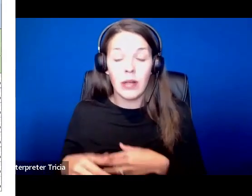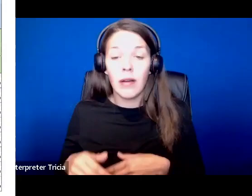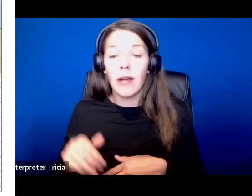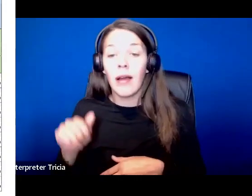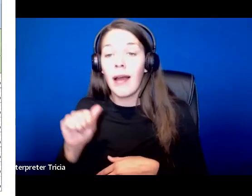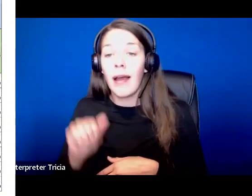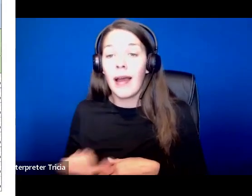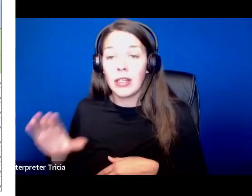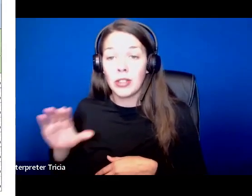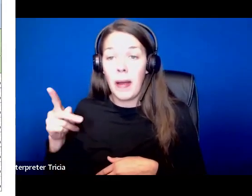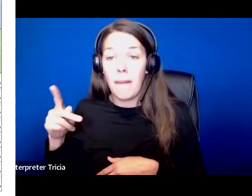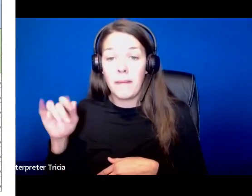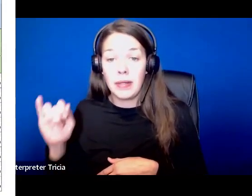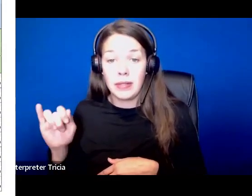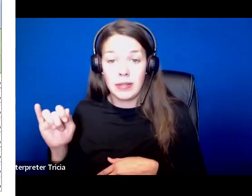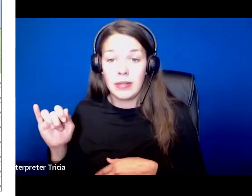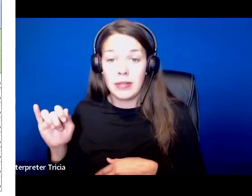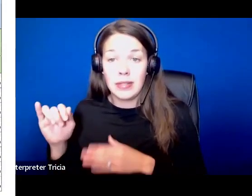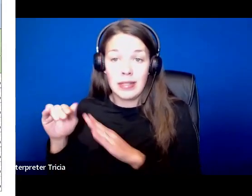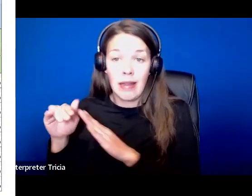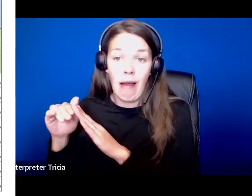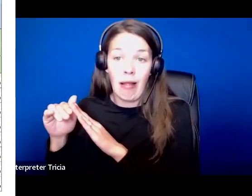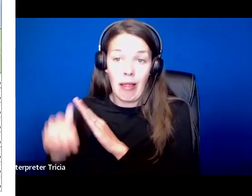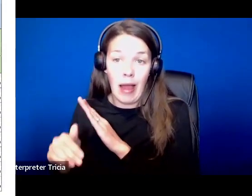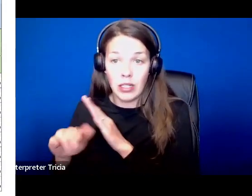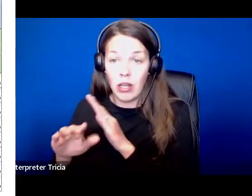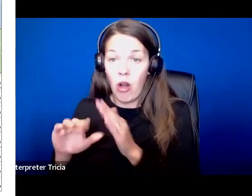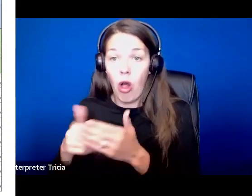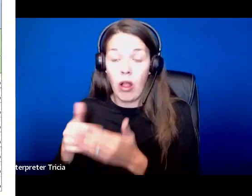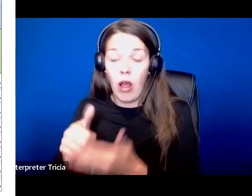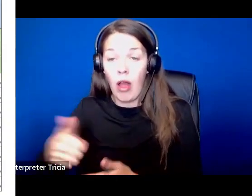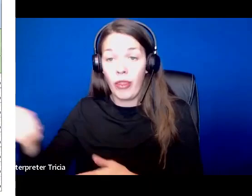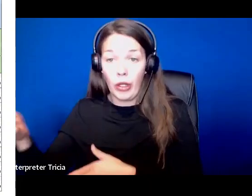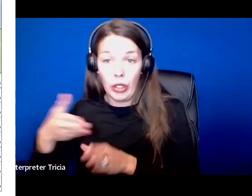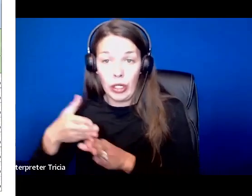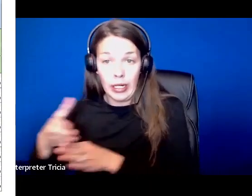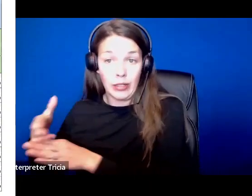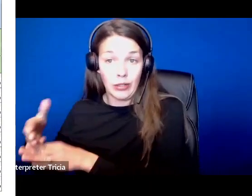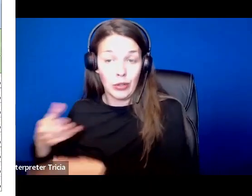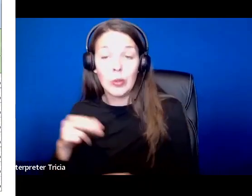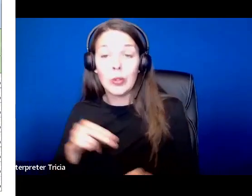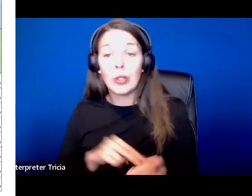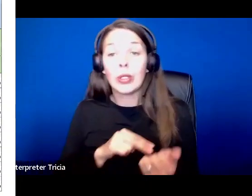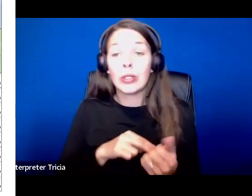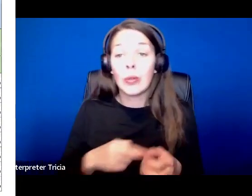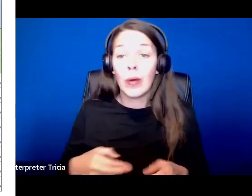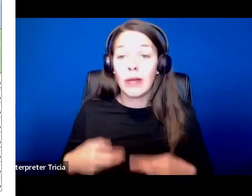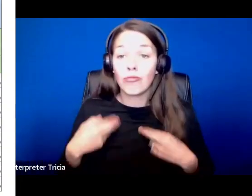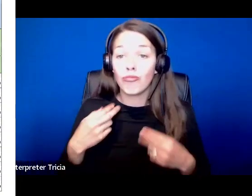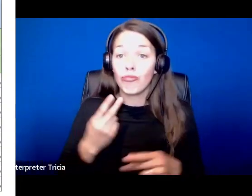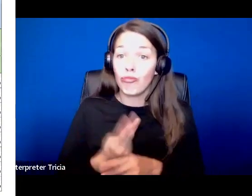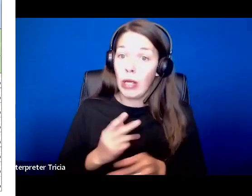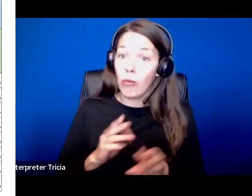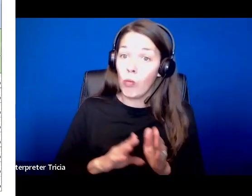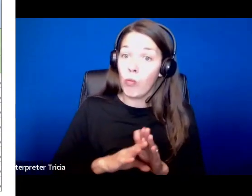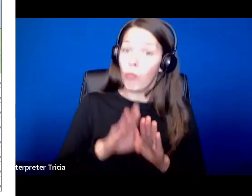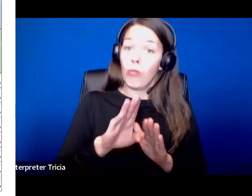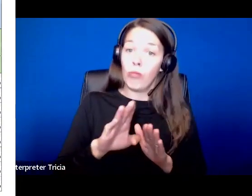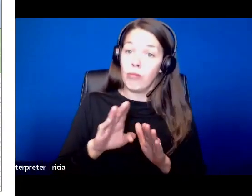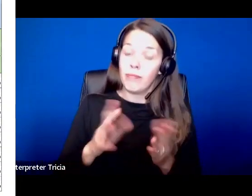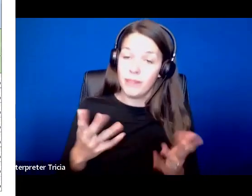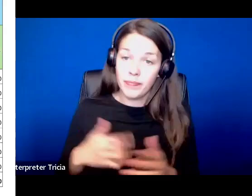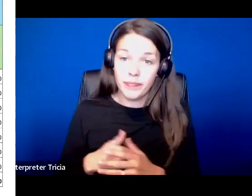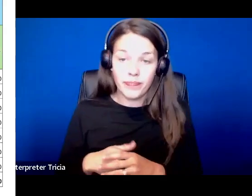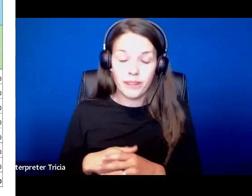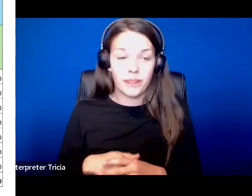Islanders declined in all industries. So that's something where nursing and residential care was bucking the trend. All right, next slide.